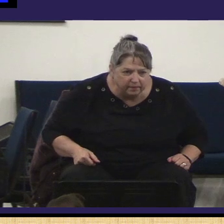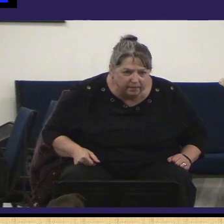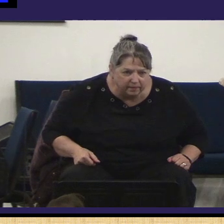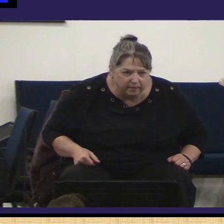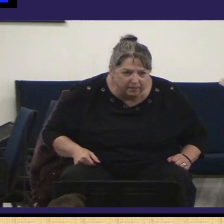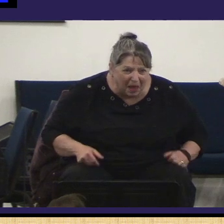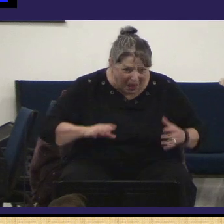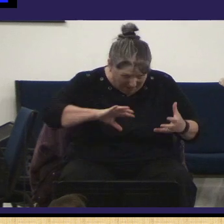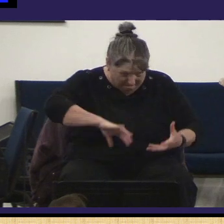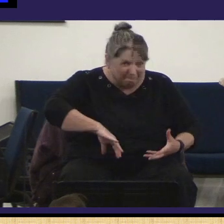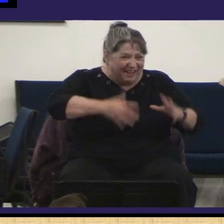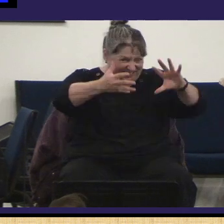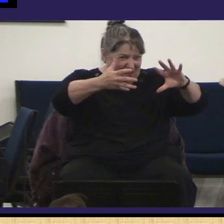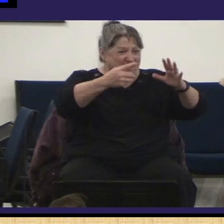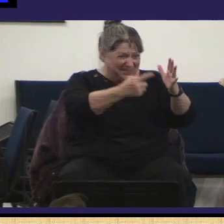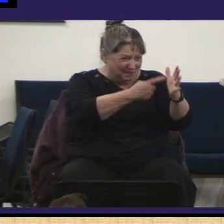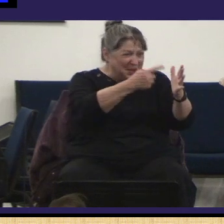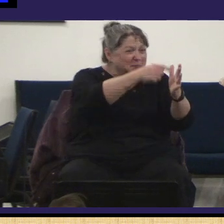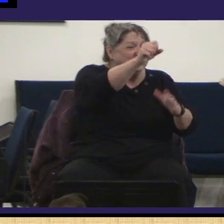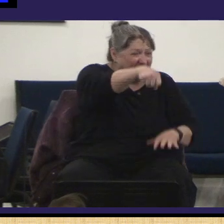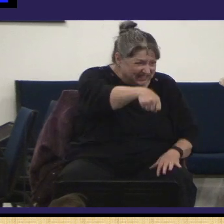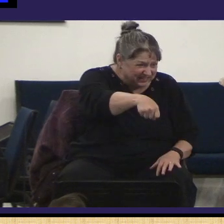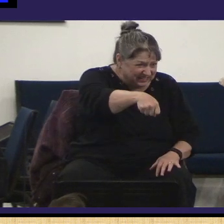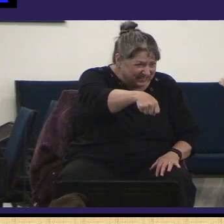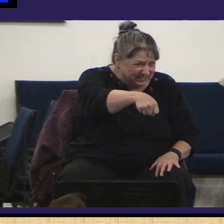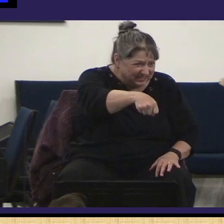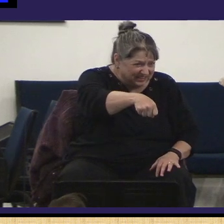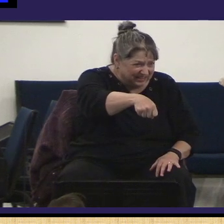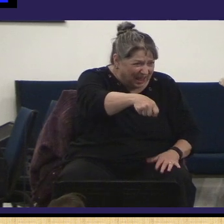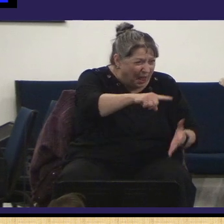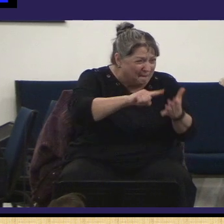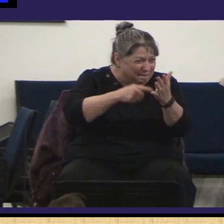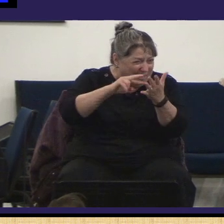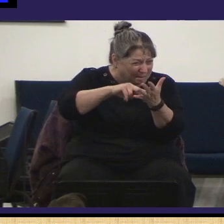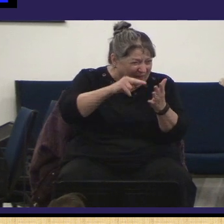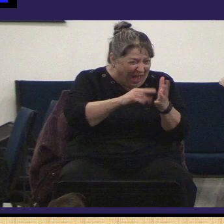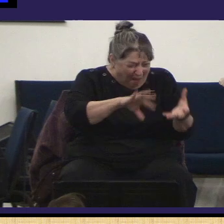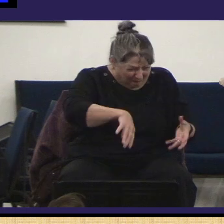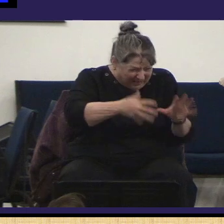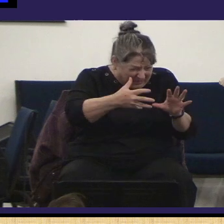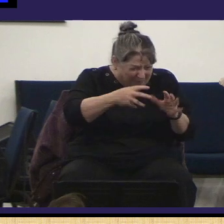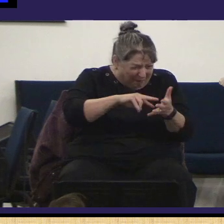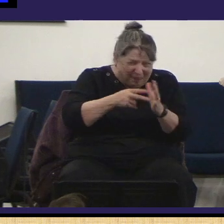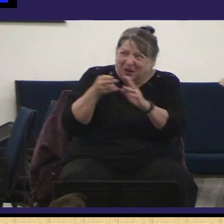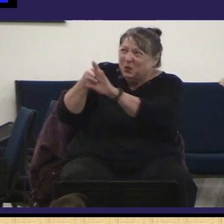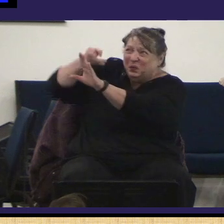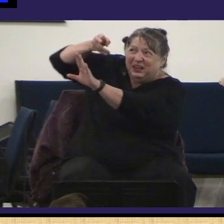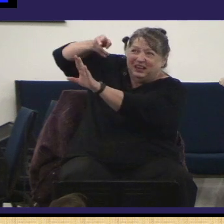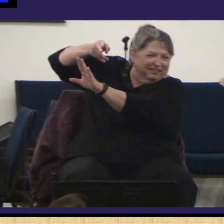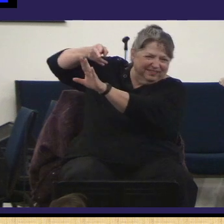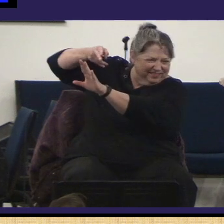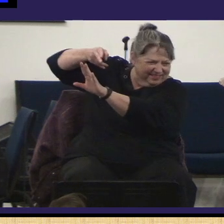the righteousness of Jesus. It means that you believed the lie. It means that you didn't believe.